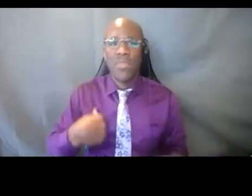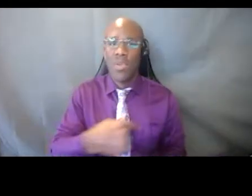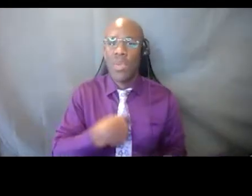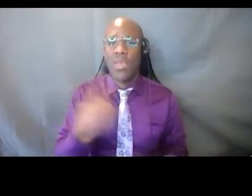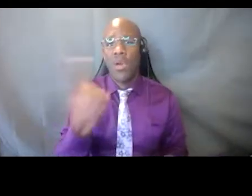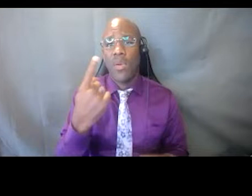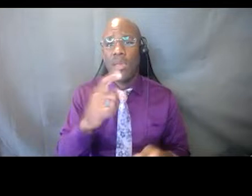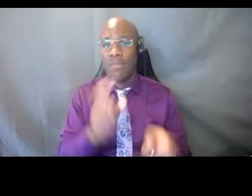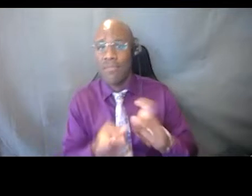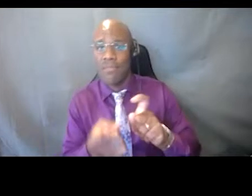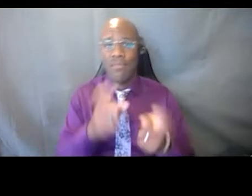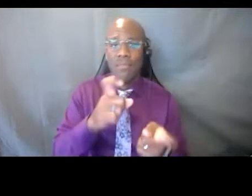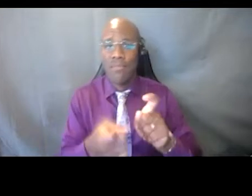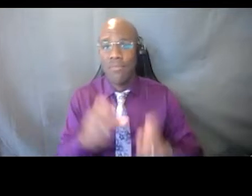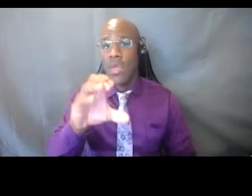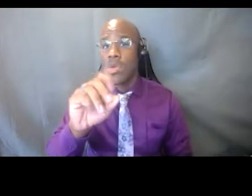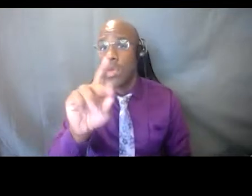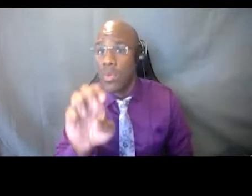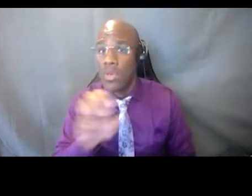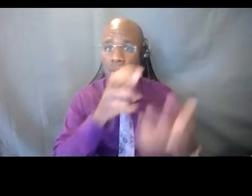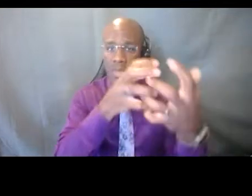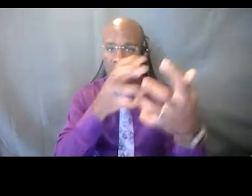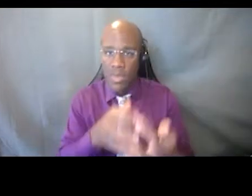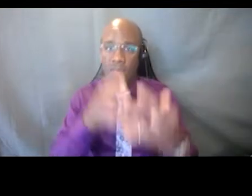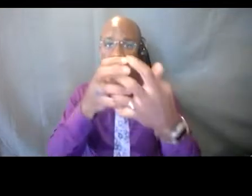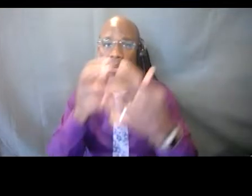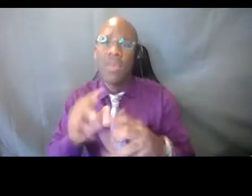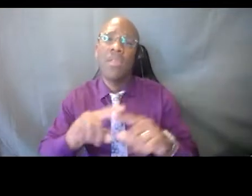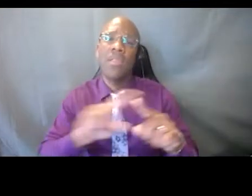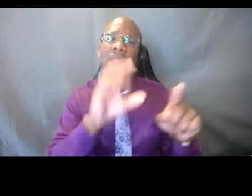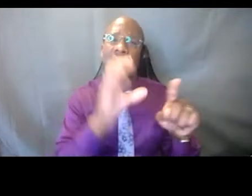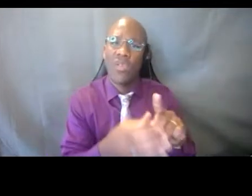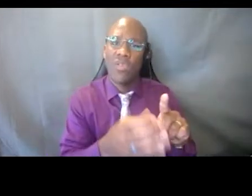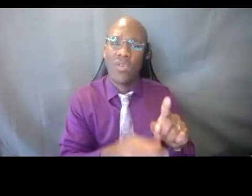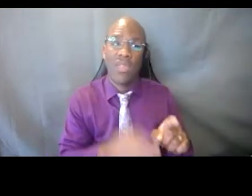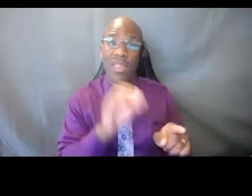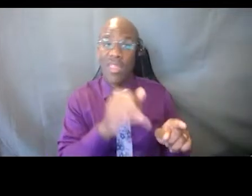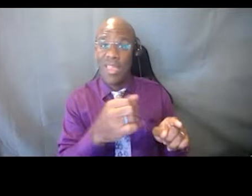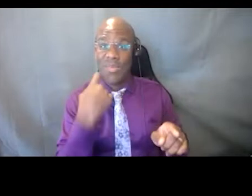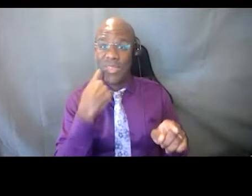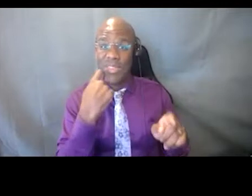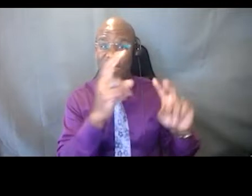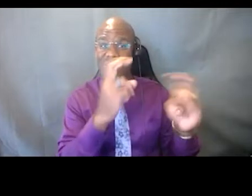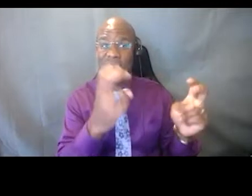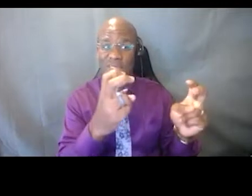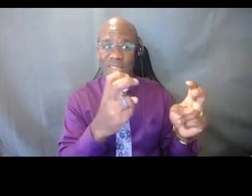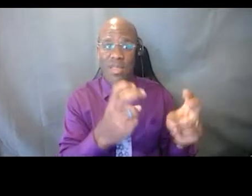this mother from her study resonates with me on a daily. And I think it was important to share her